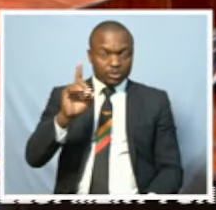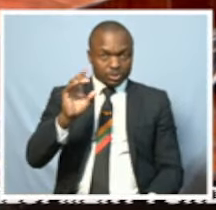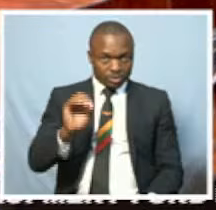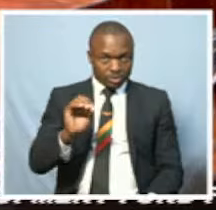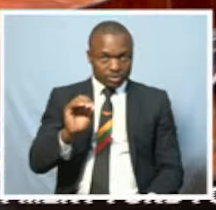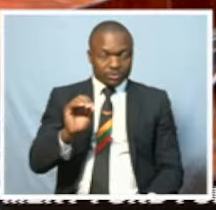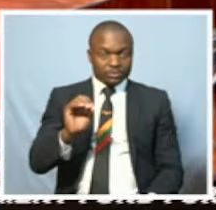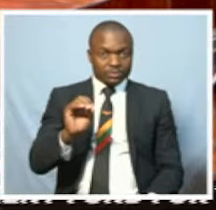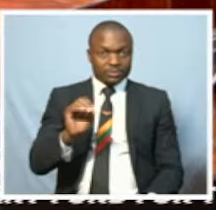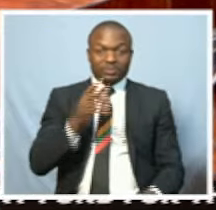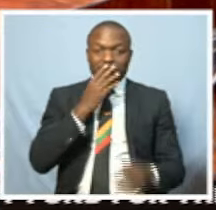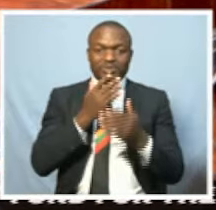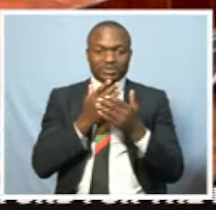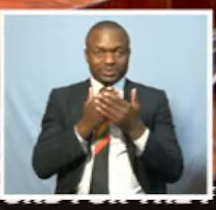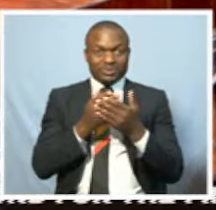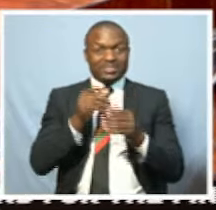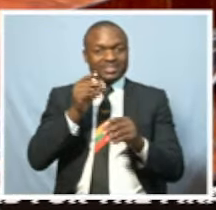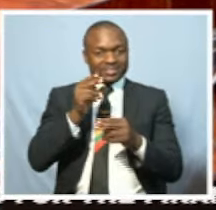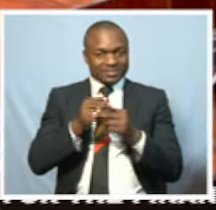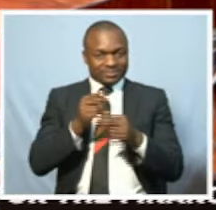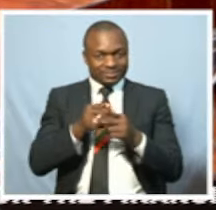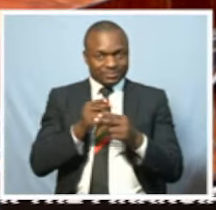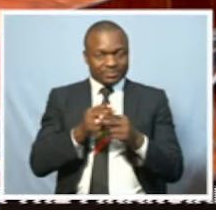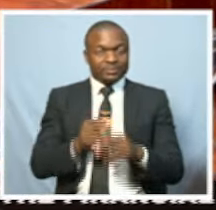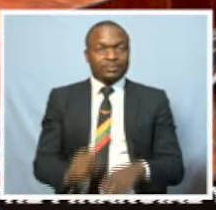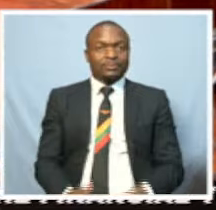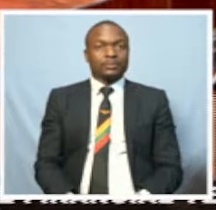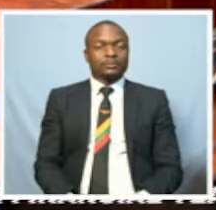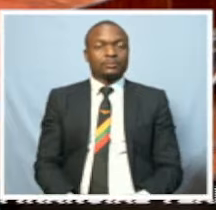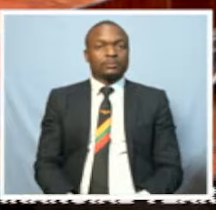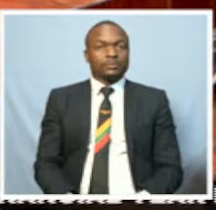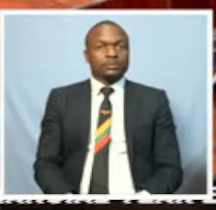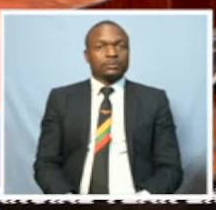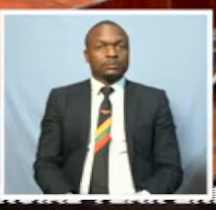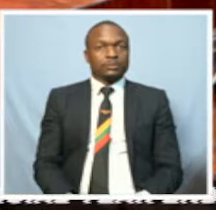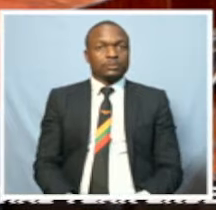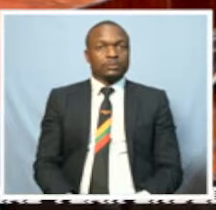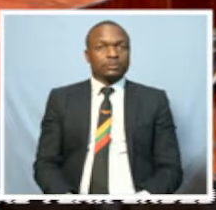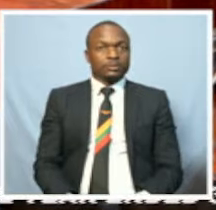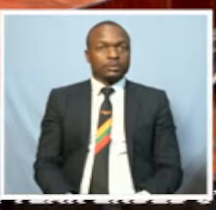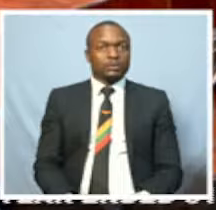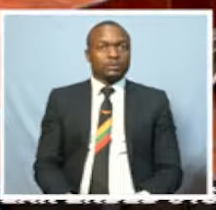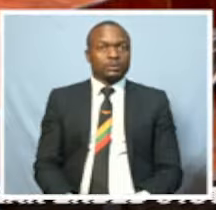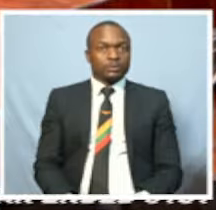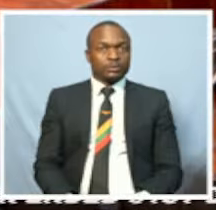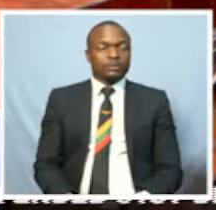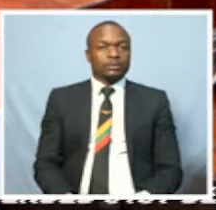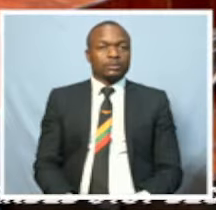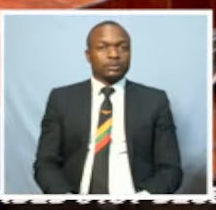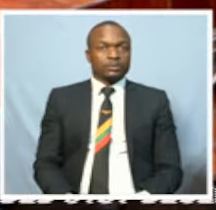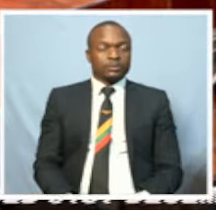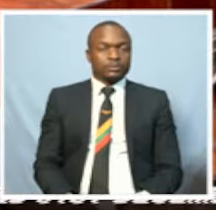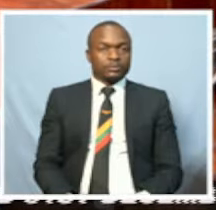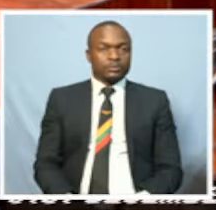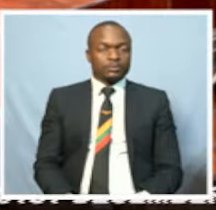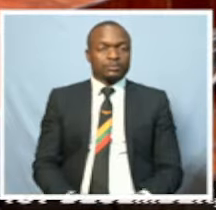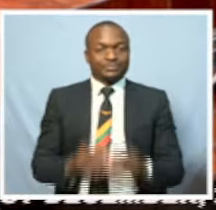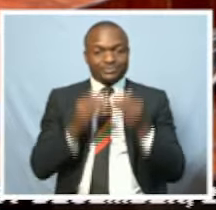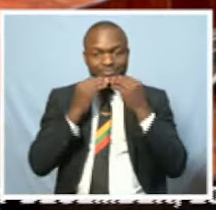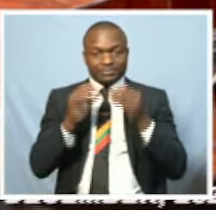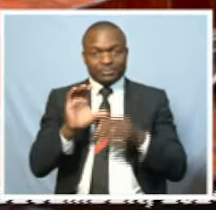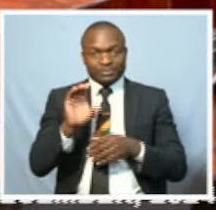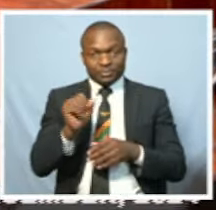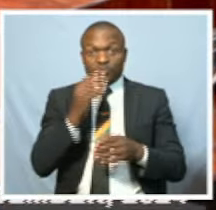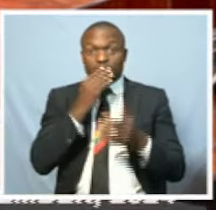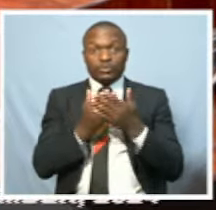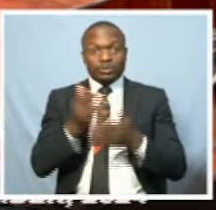Interesting names from the East. Thank you so much, CS, for that good presentation of